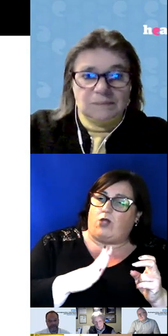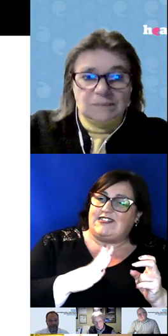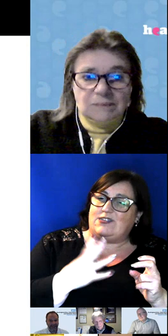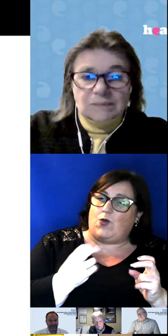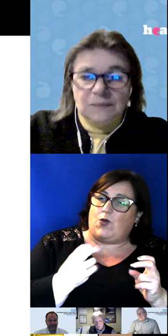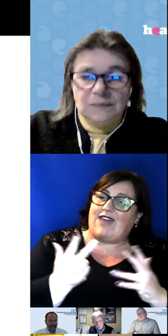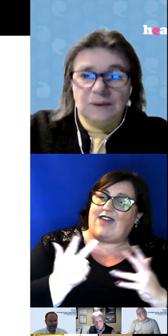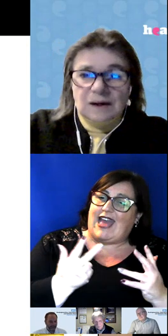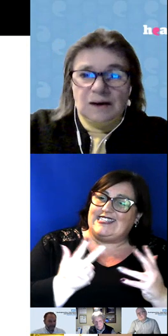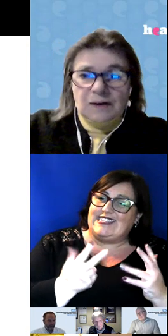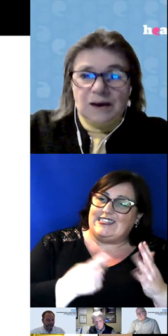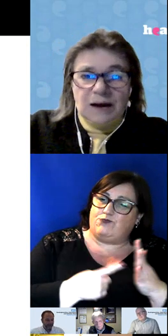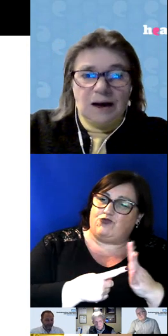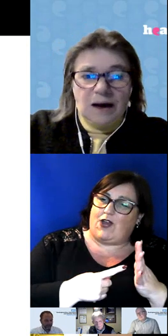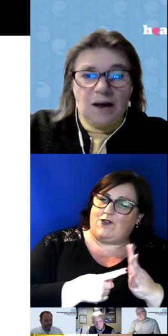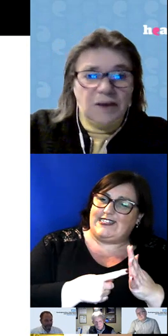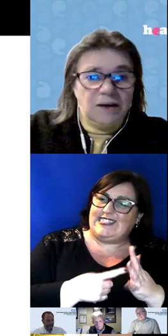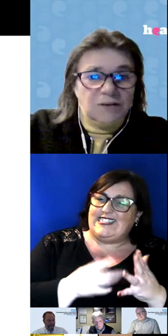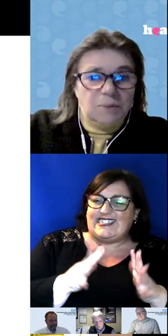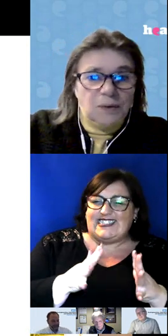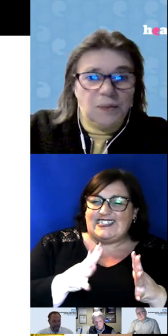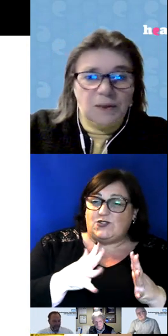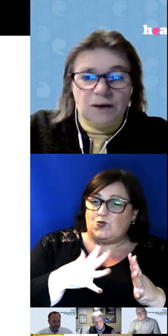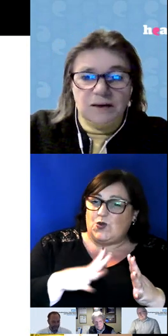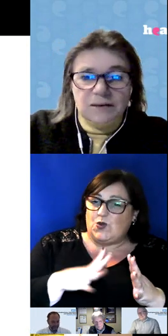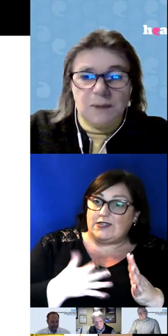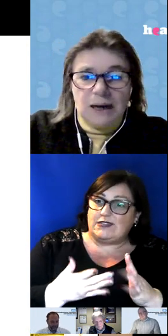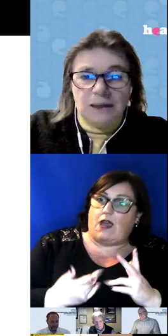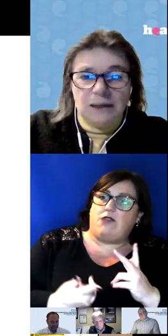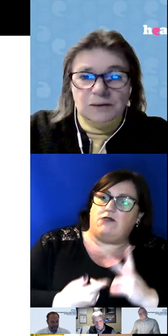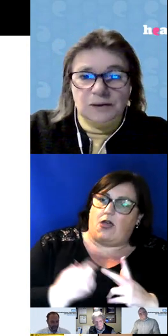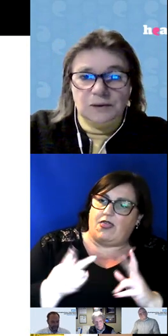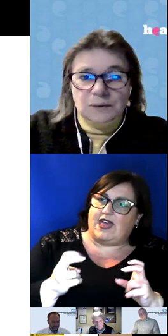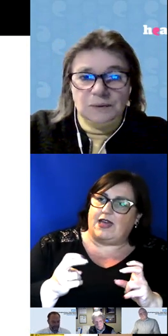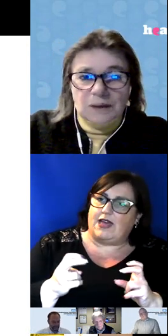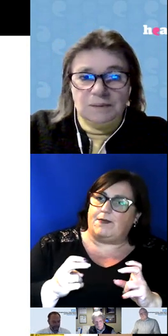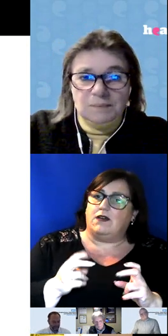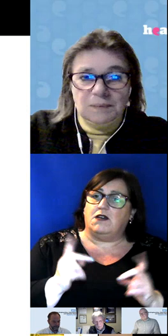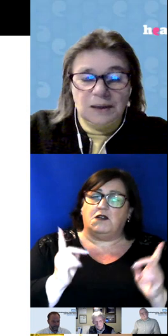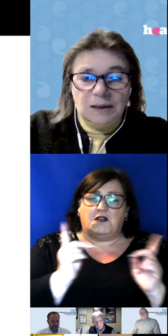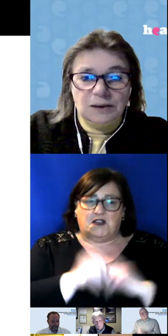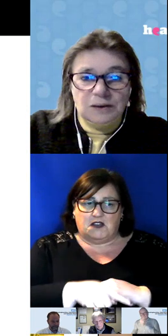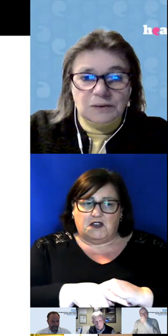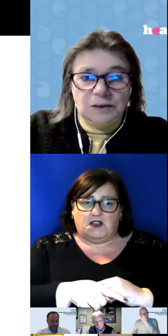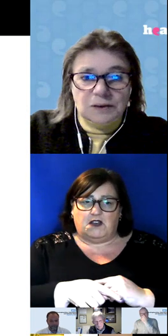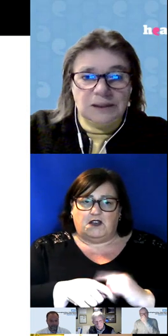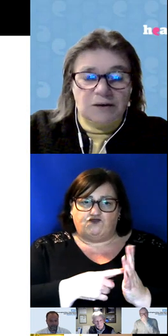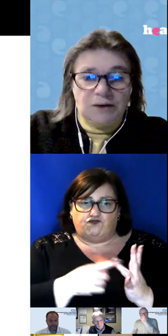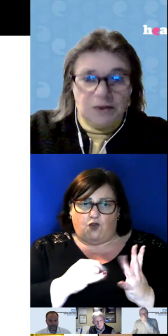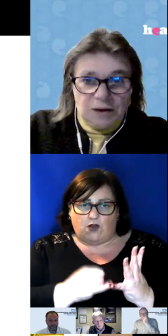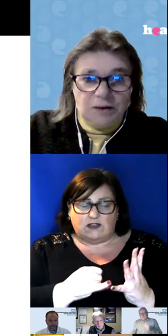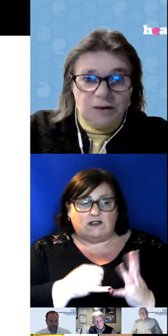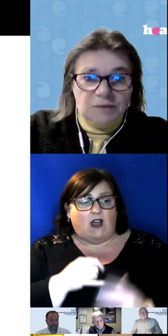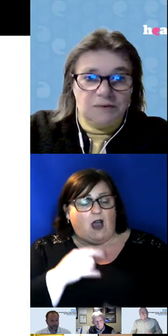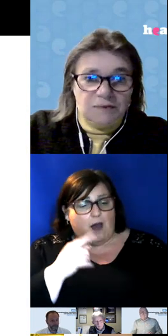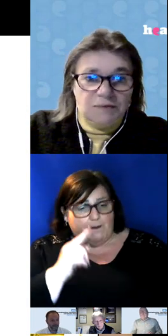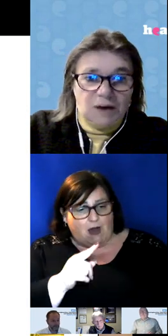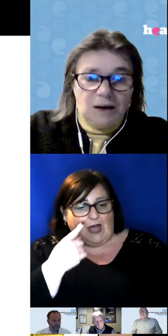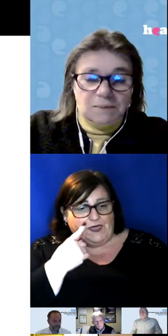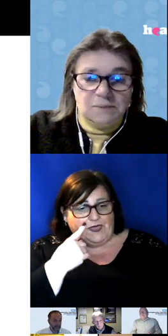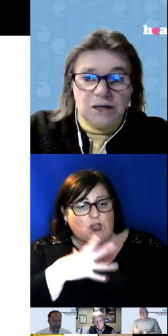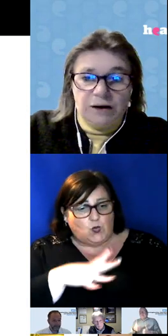theme. Okay, I think it's important that you take this back though to consider in terms